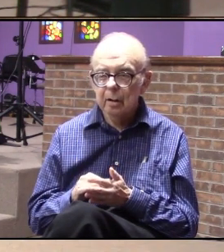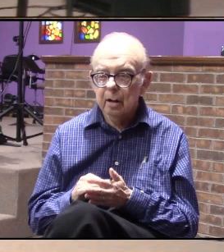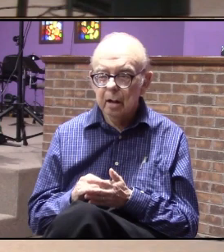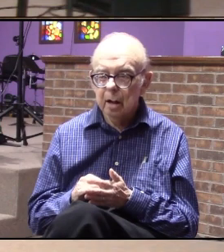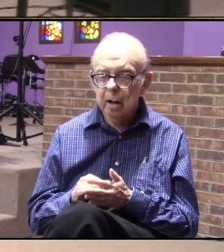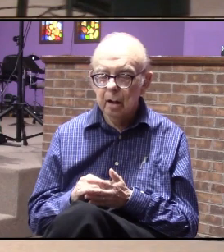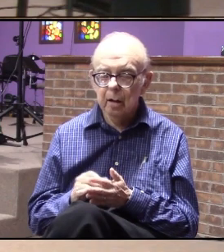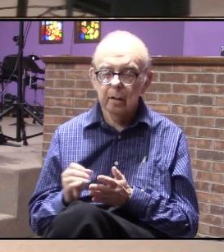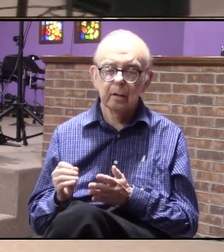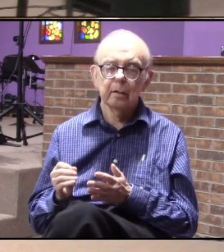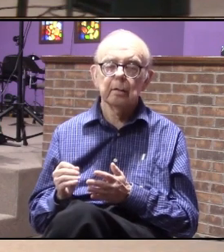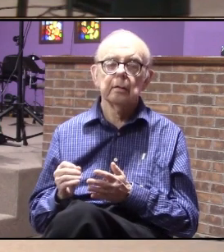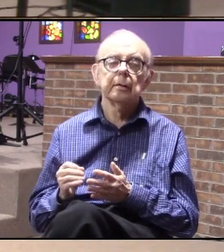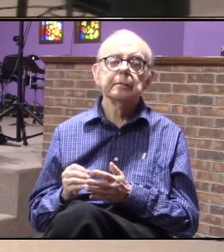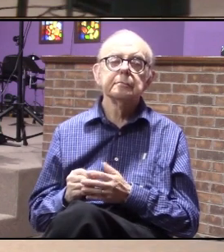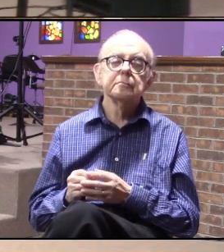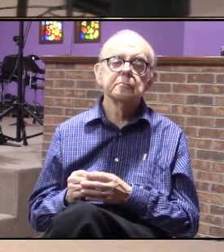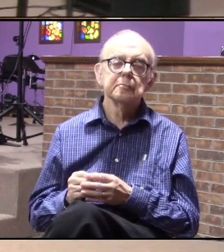And so,